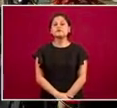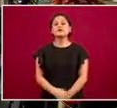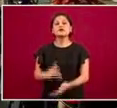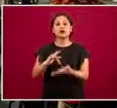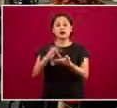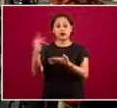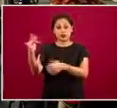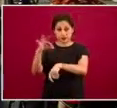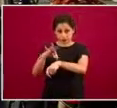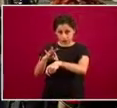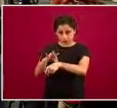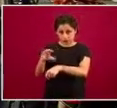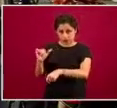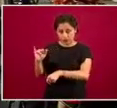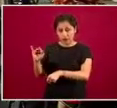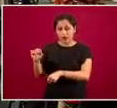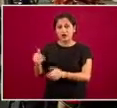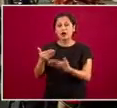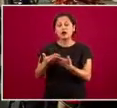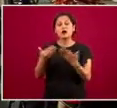Thank you, Dr. Salomia.